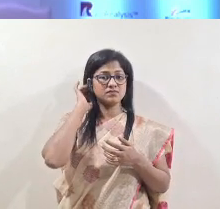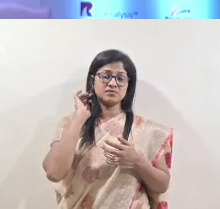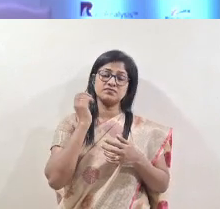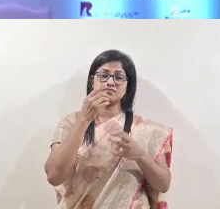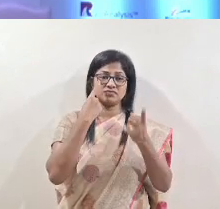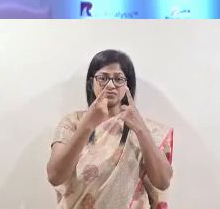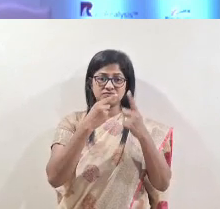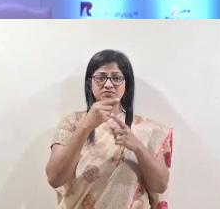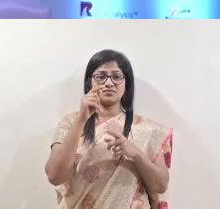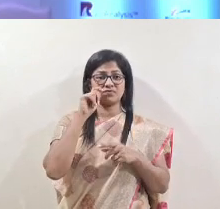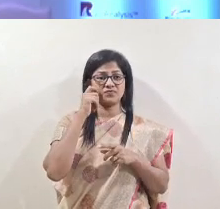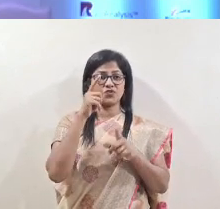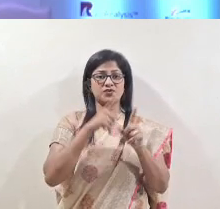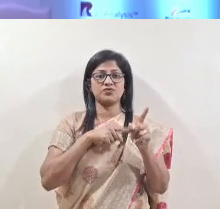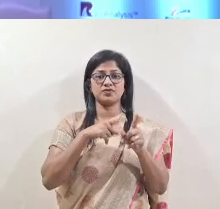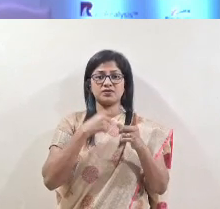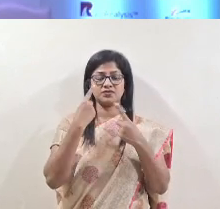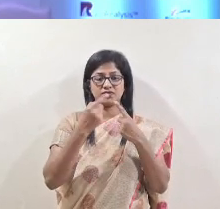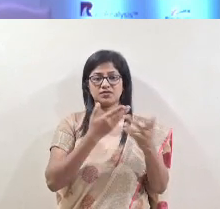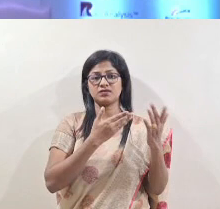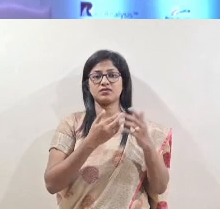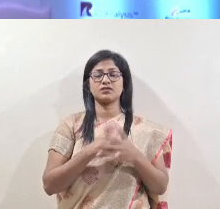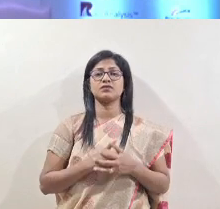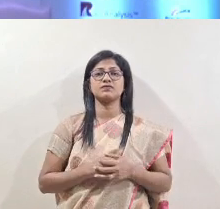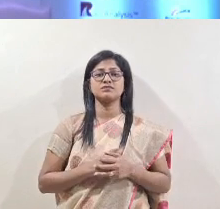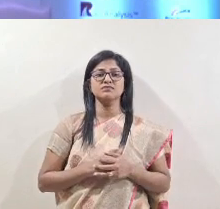Mr. Yogi.